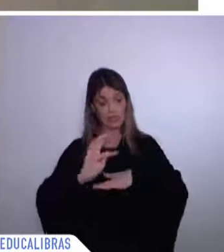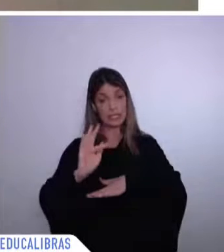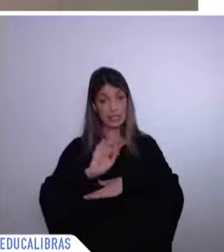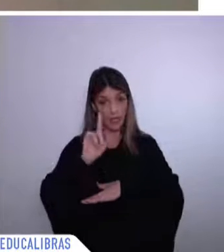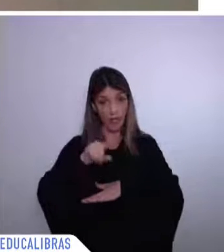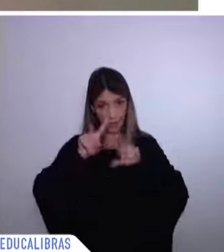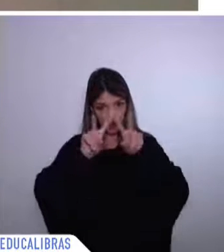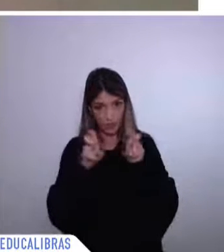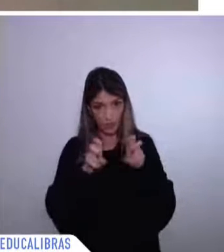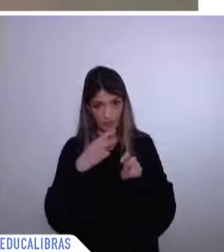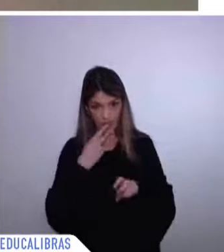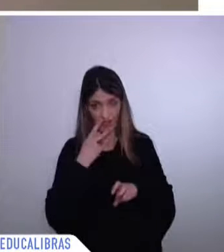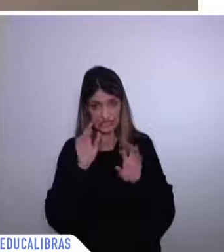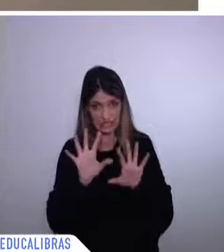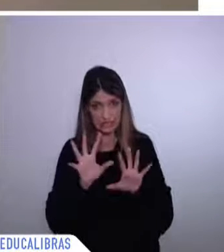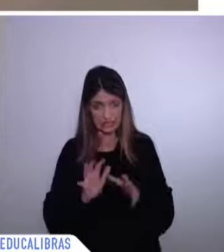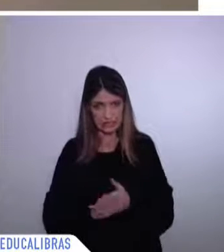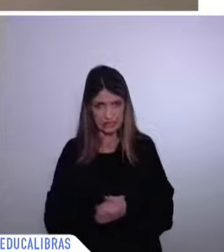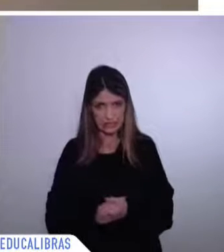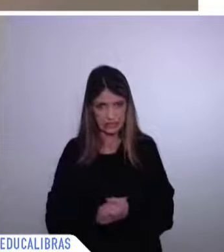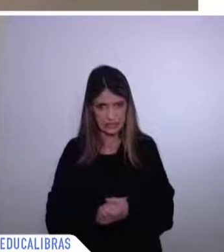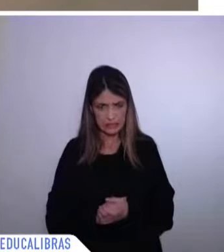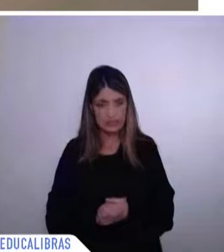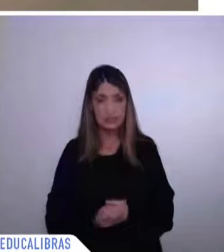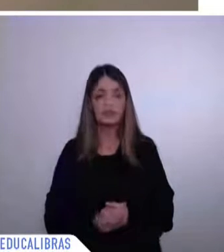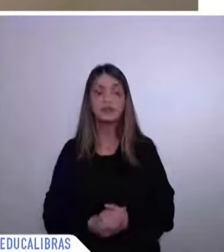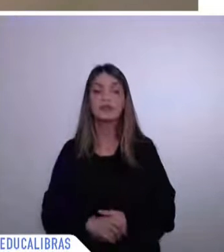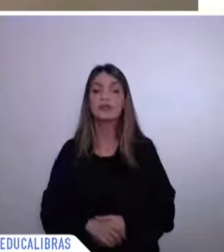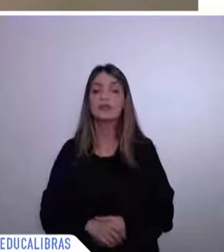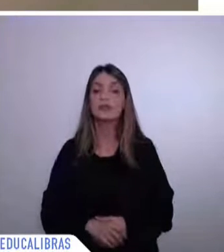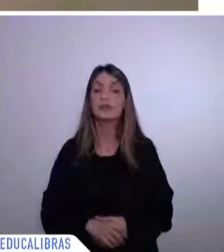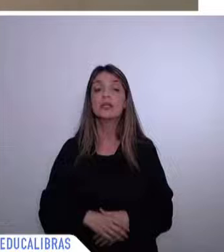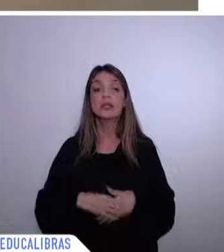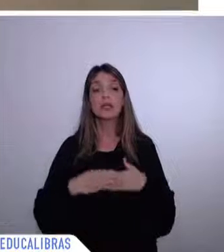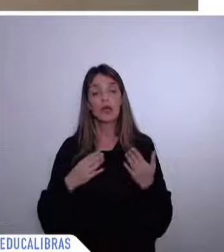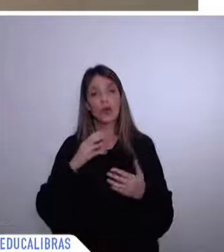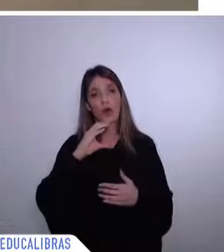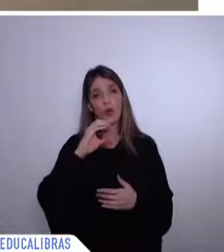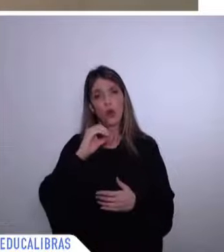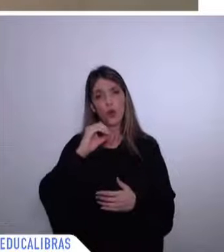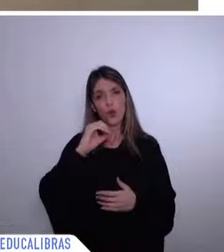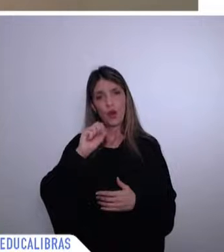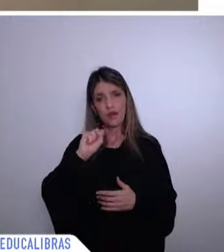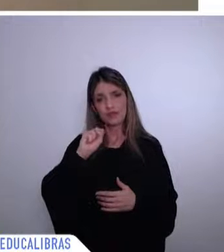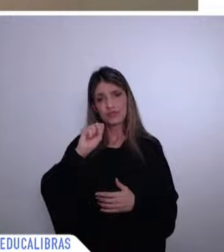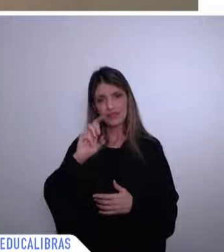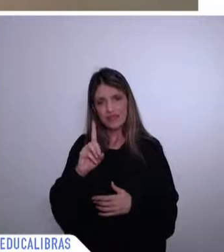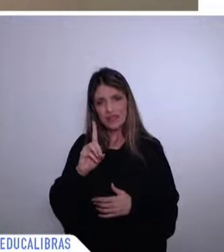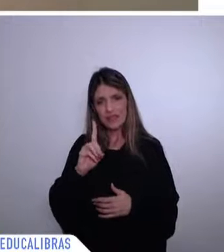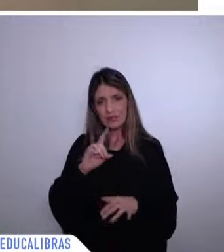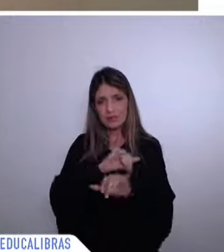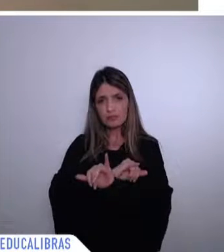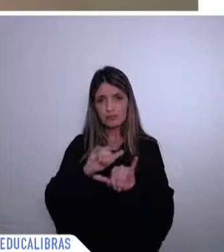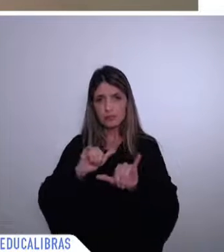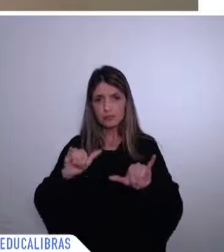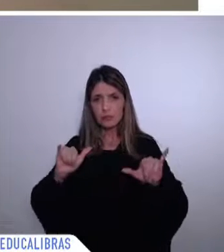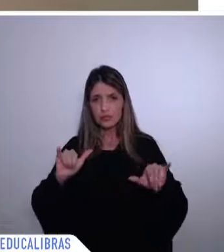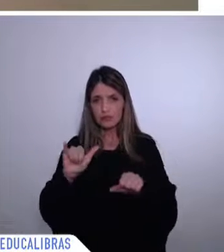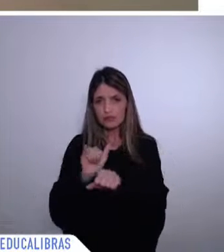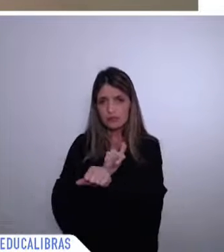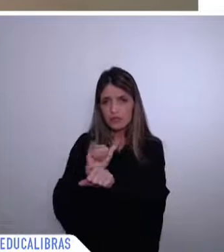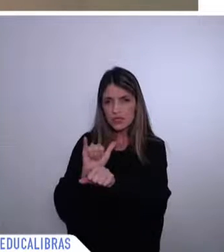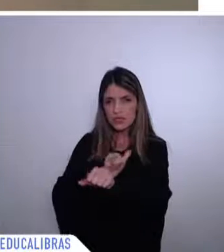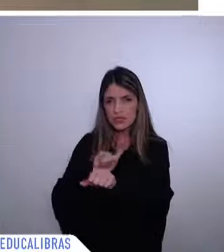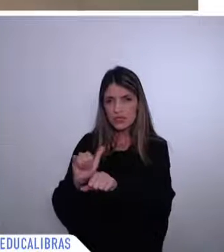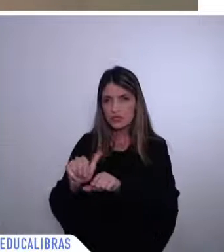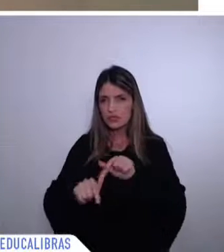the OECD published the job strategy. They published a revision of the job strategy not long